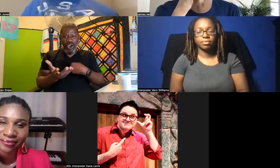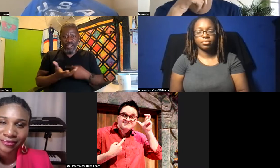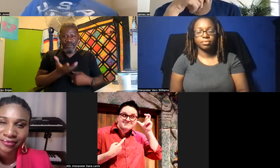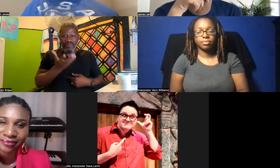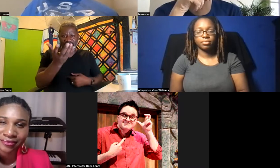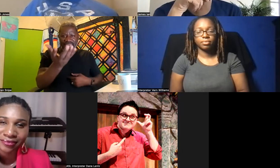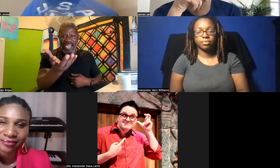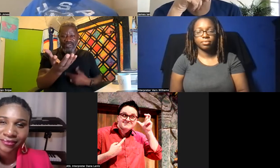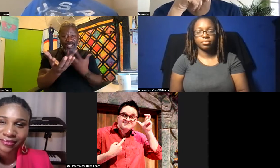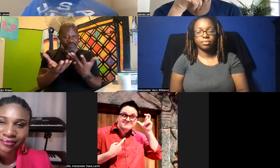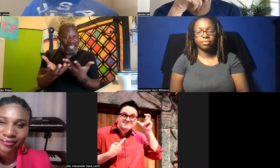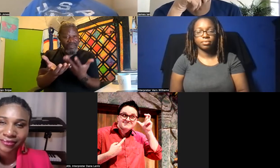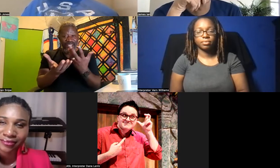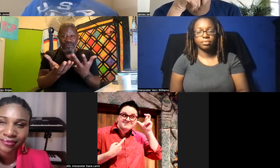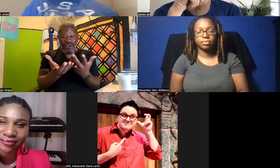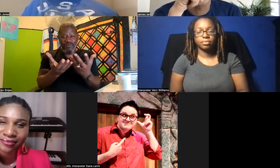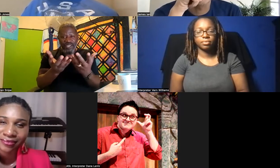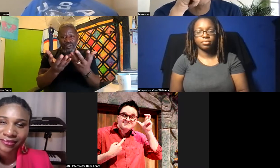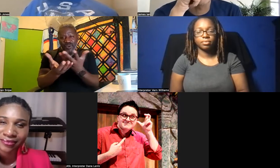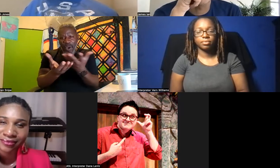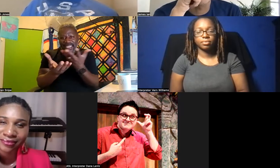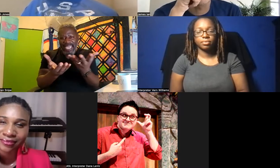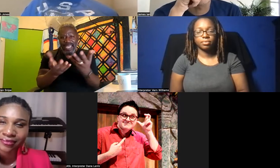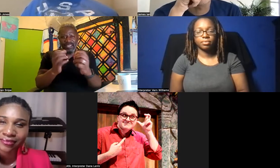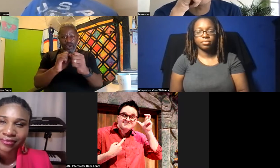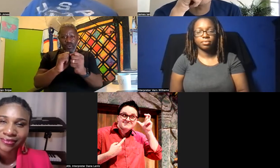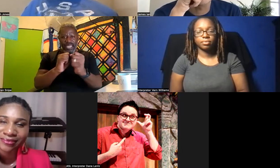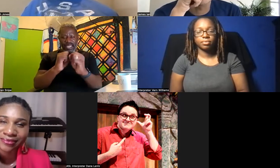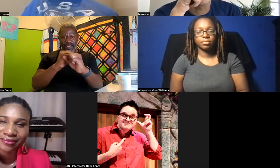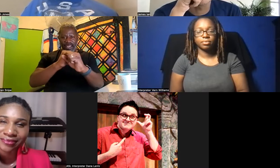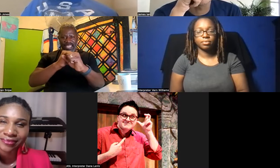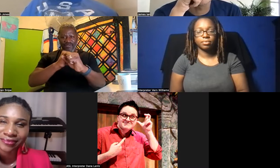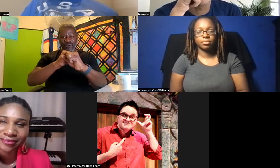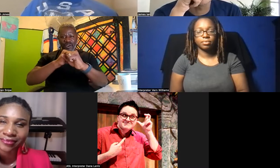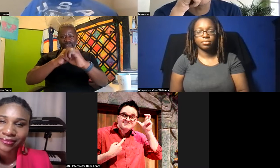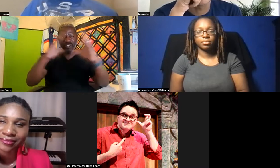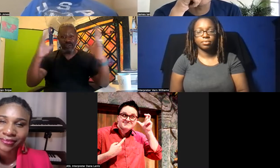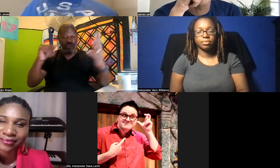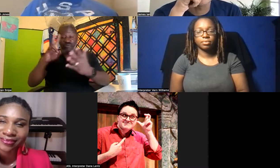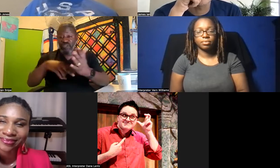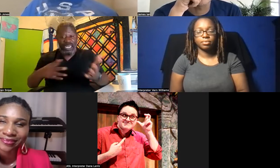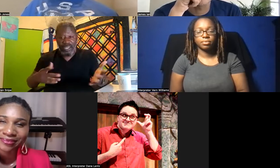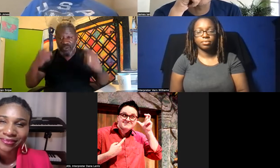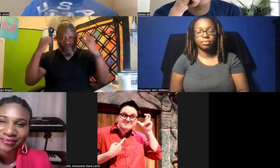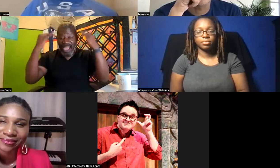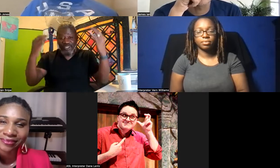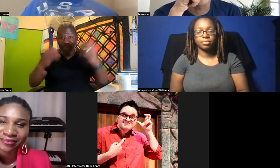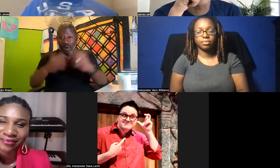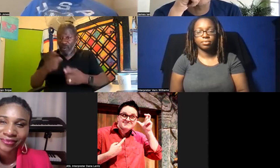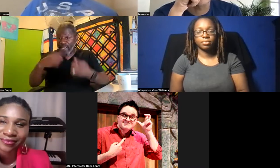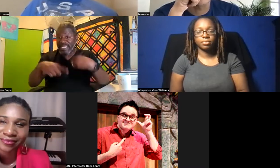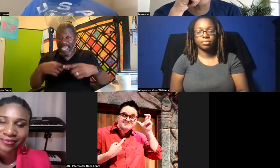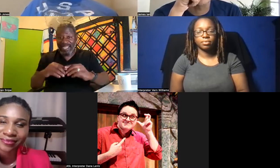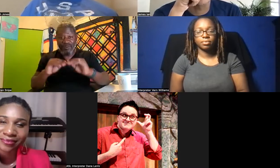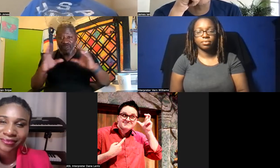from the heart and out, that's your baby, that's your work, but you don't see it until we give you a visual. You can read it and you imagine, but